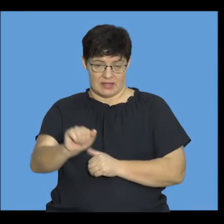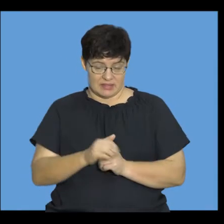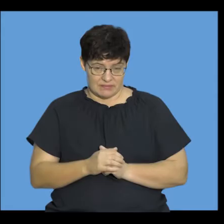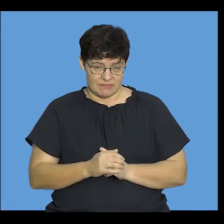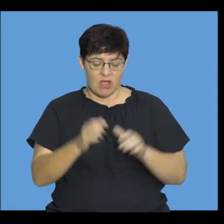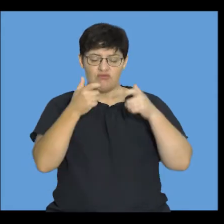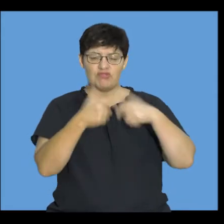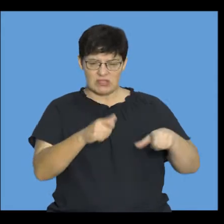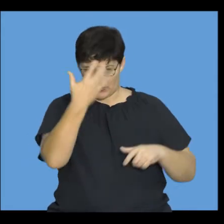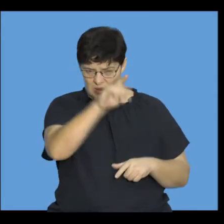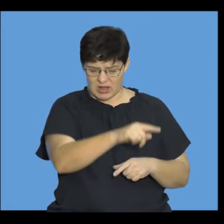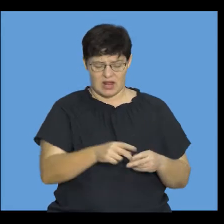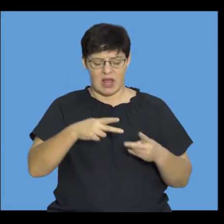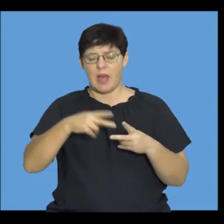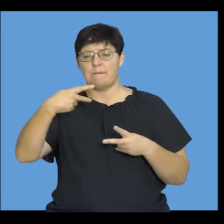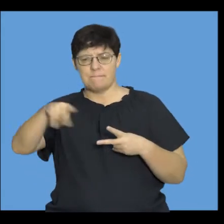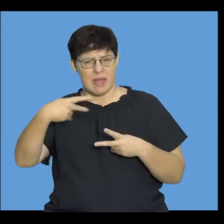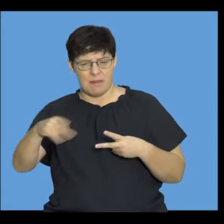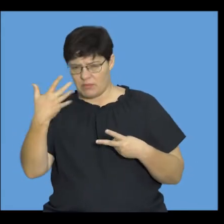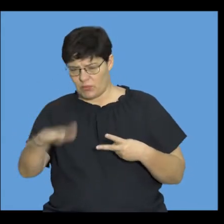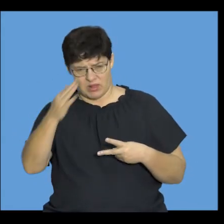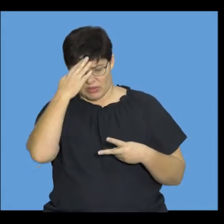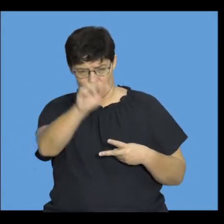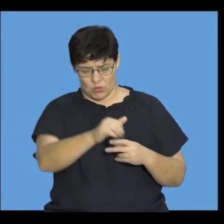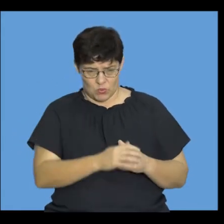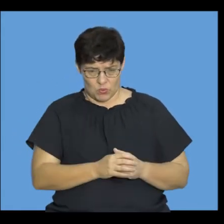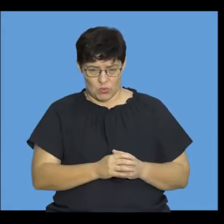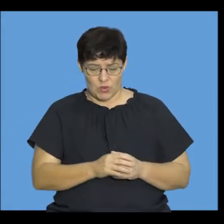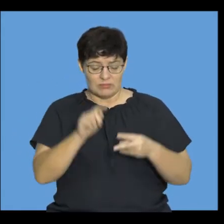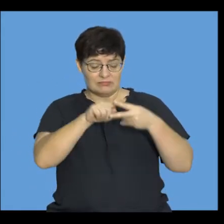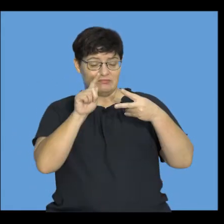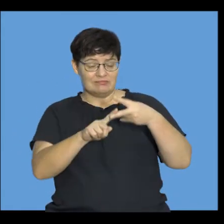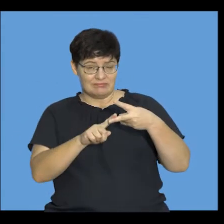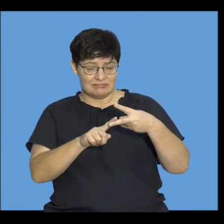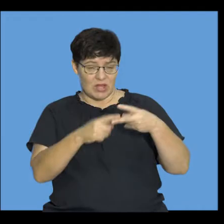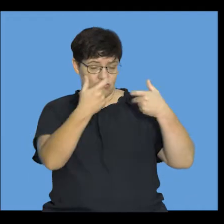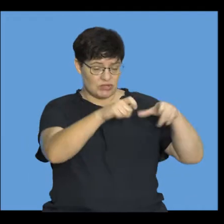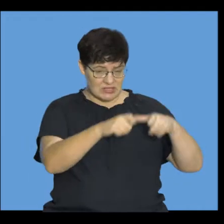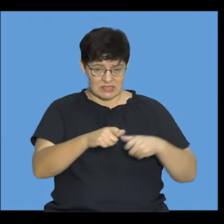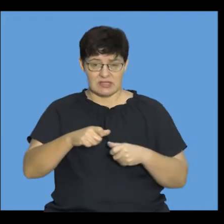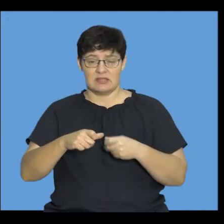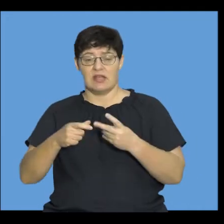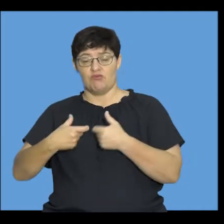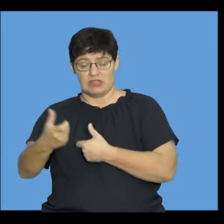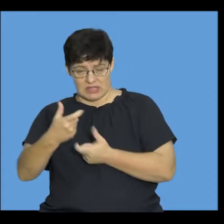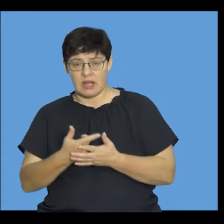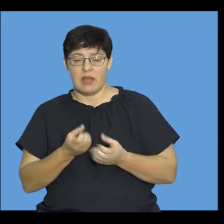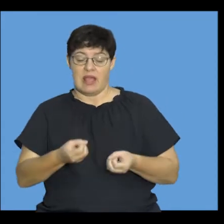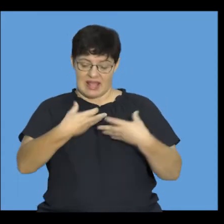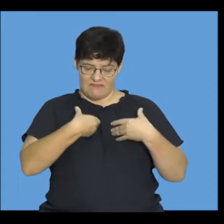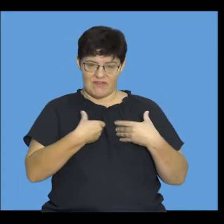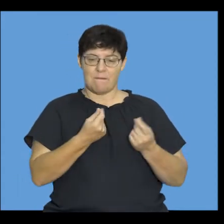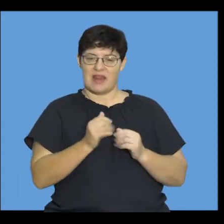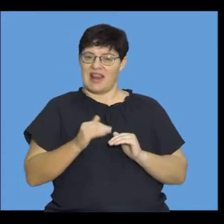with it. You know what your payments are? We've dealt with it. So the difference between the two will either give you a surplus or